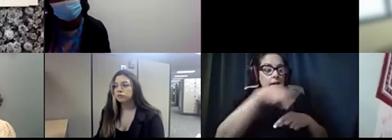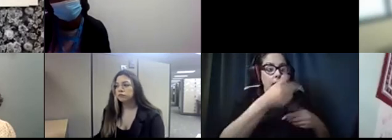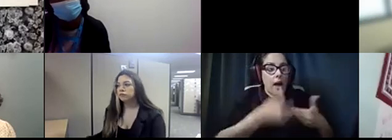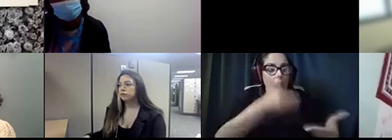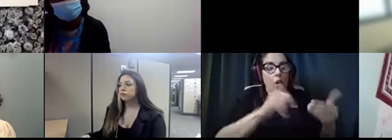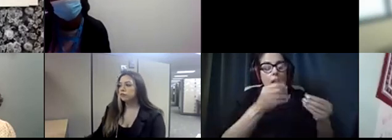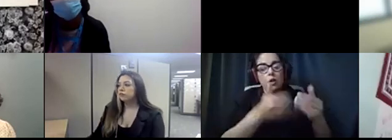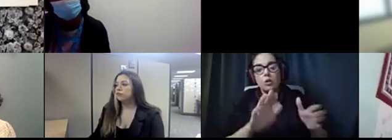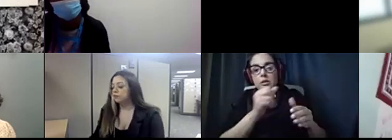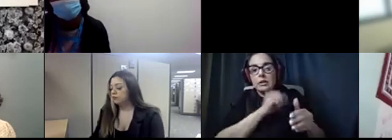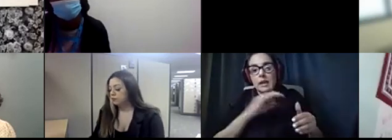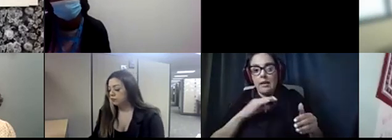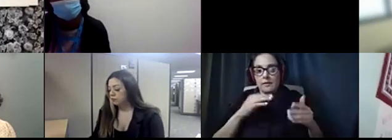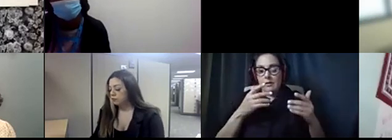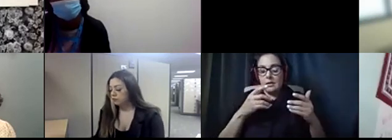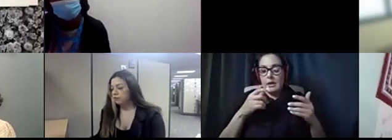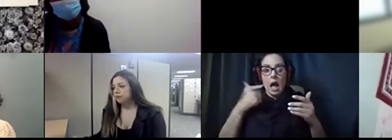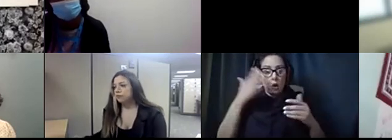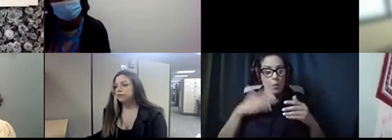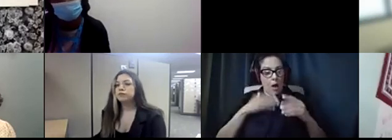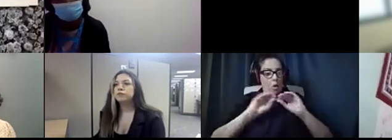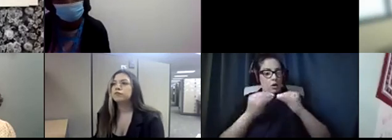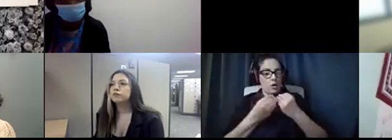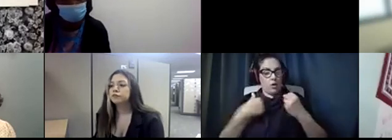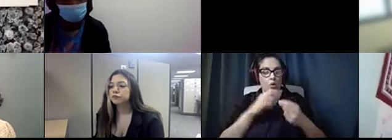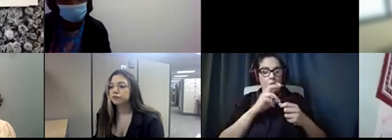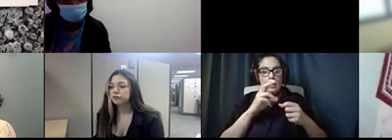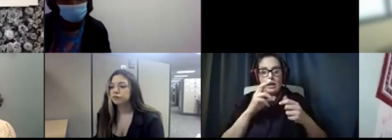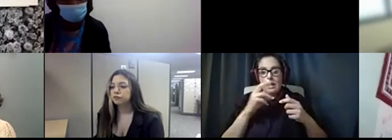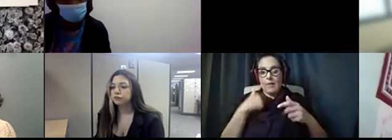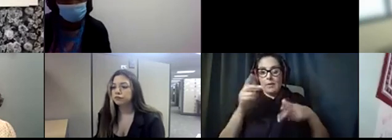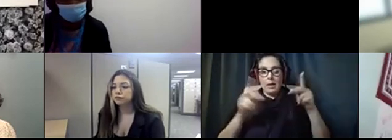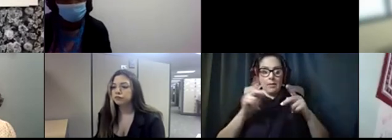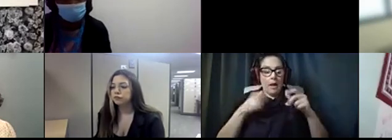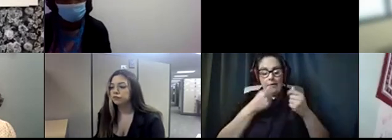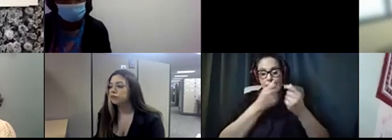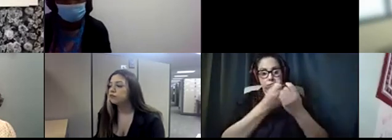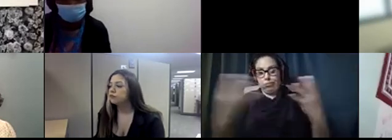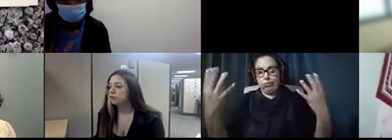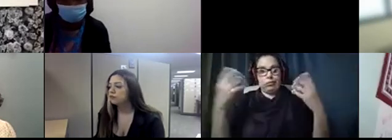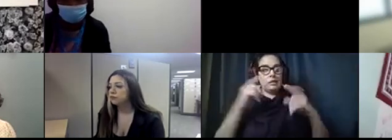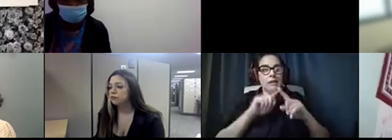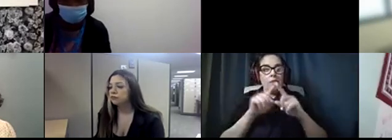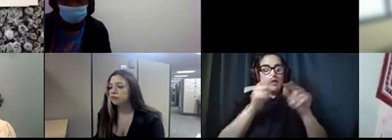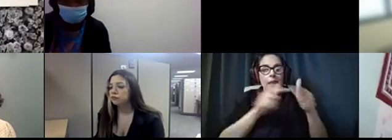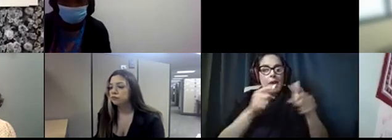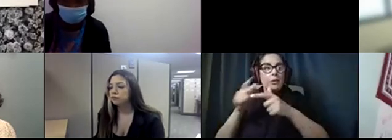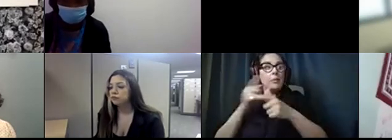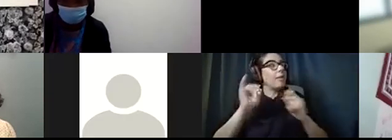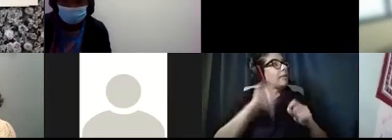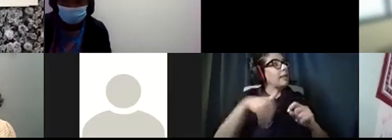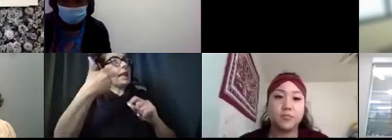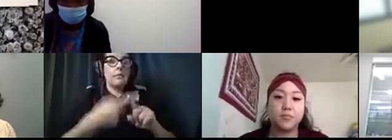staff. So, I mean, I know at my organization, we have people that speak many different languages, but any given month,